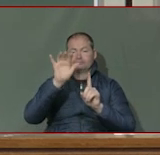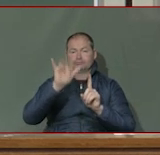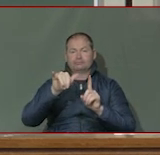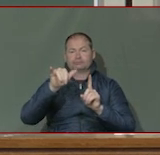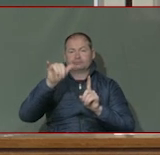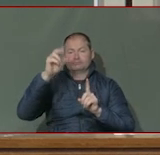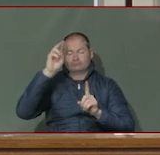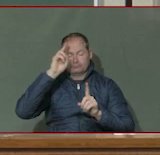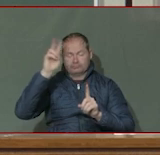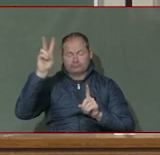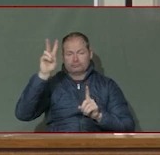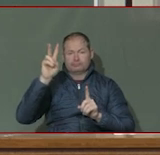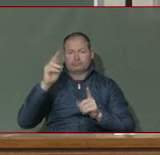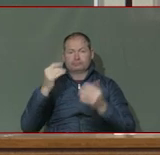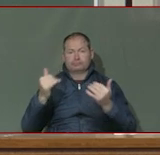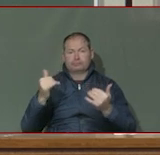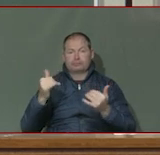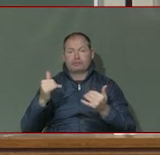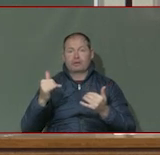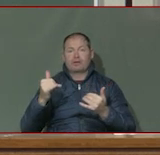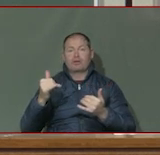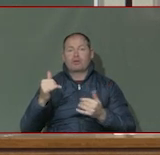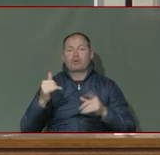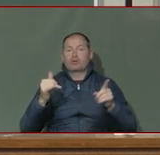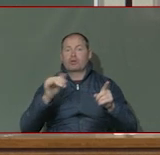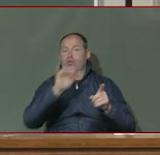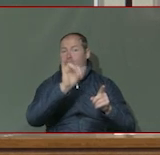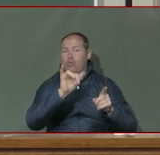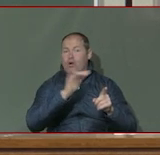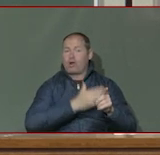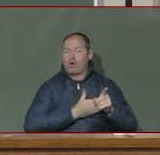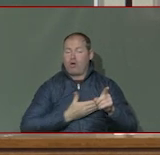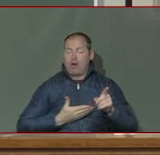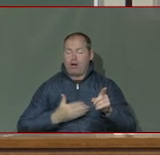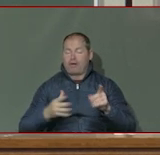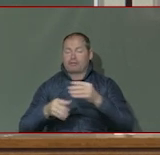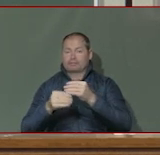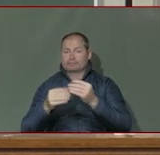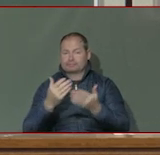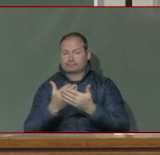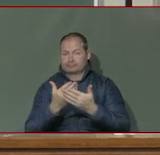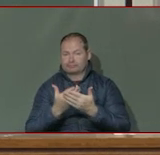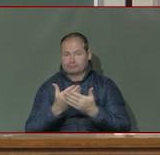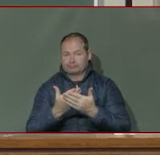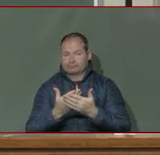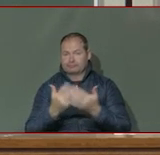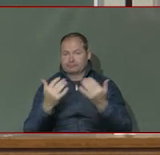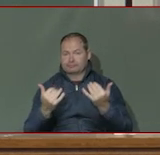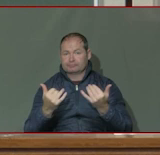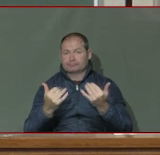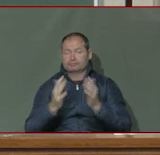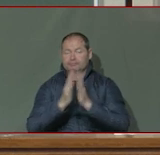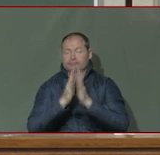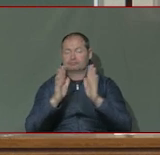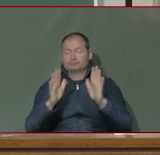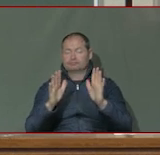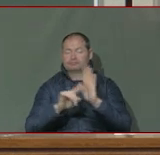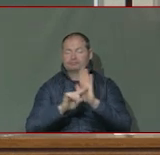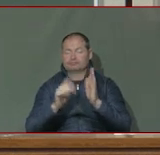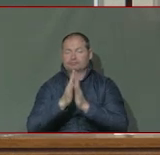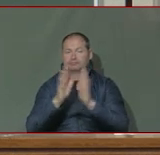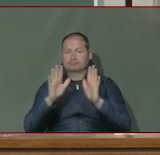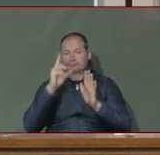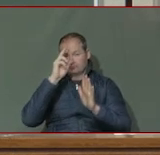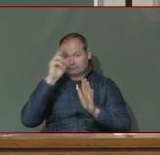10y, add half the coefficient of y, half of negative 10 is negative 5 squared. I added 25